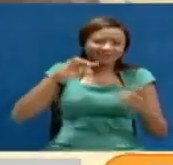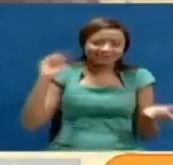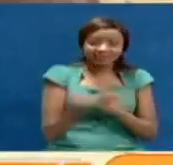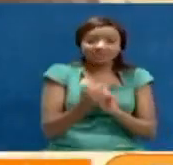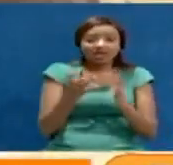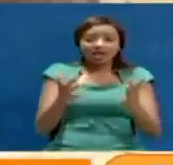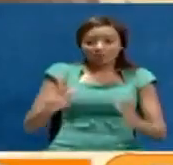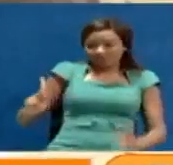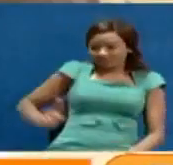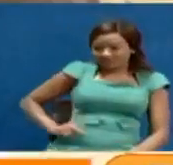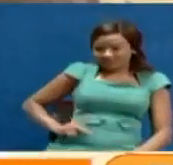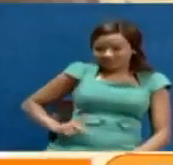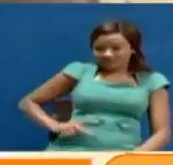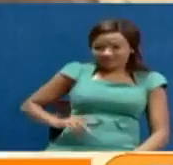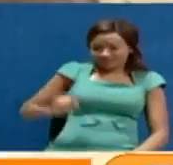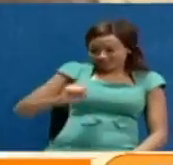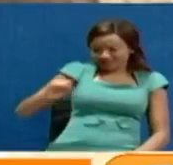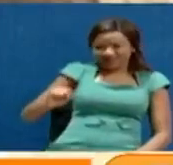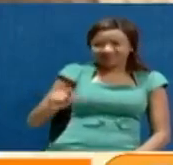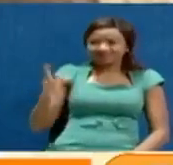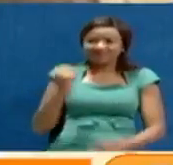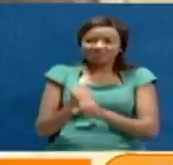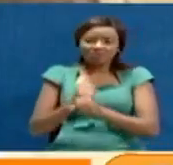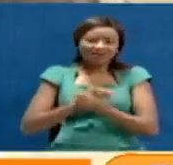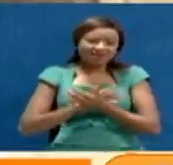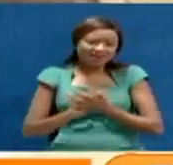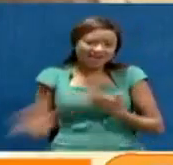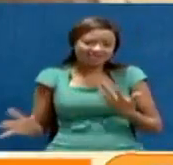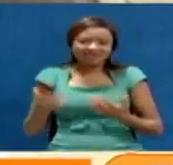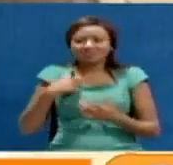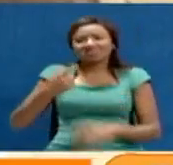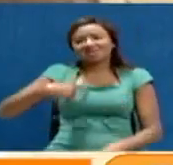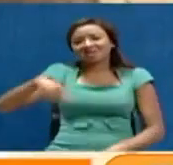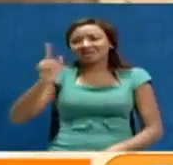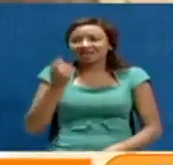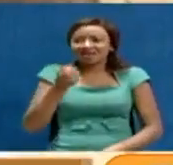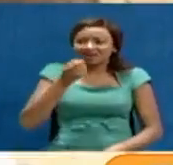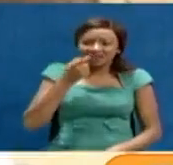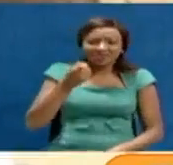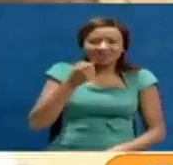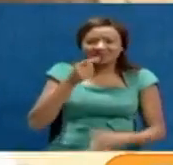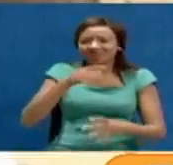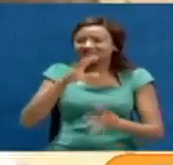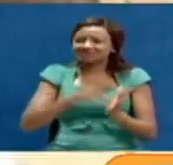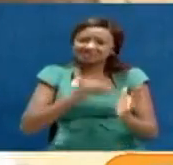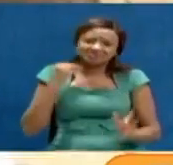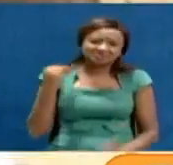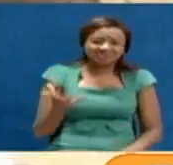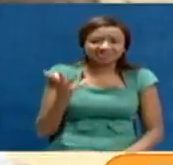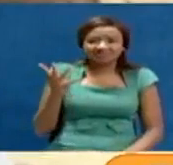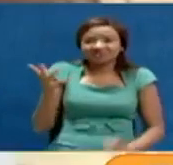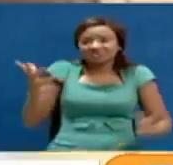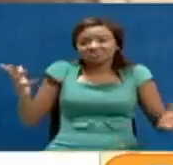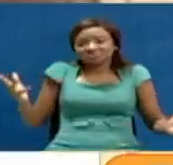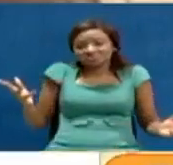right haifanyi kazi. Sasa vile ninavyoweza kwenda nikafanywa matibabu, pia imekuwa gharama hiyo siwezi kuikimu. Kwa hivyo